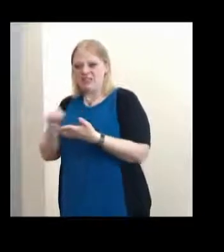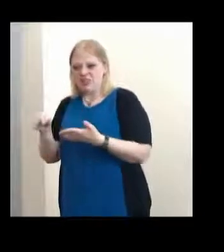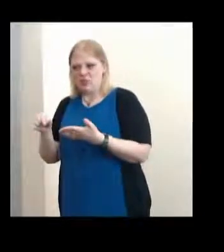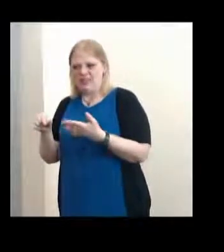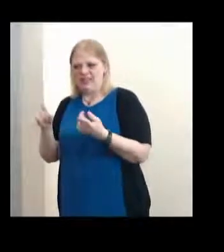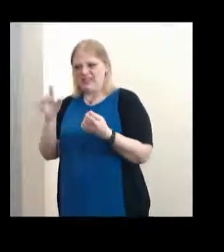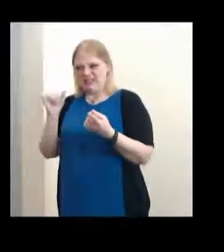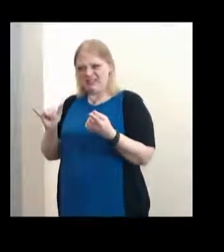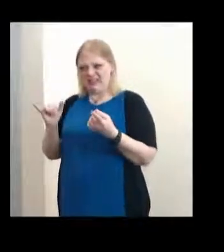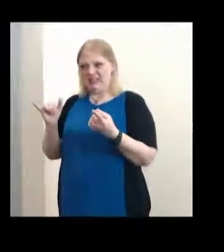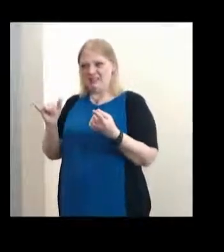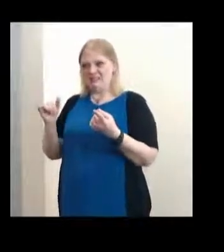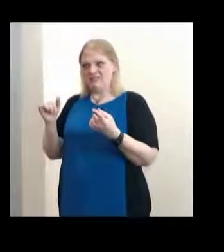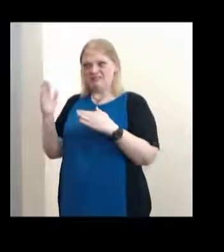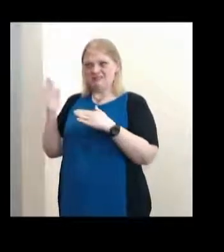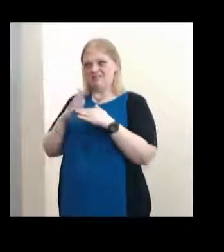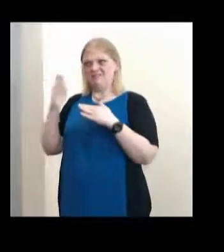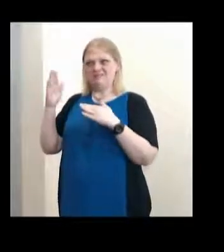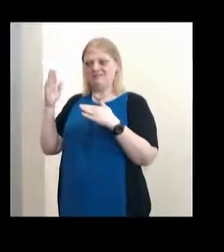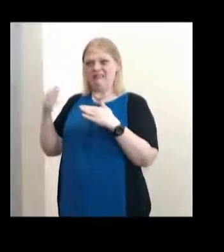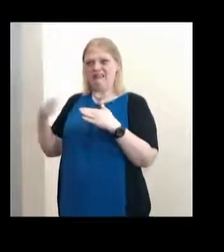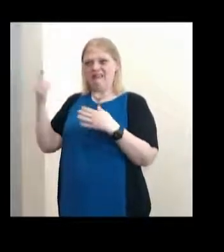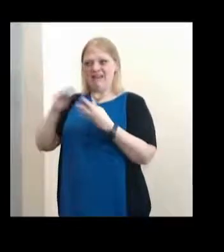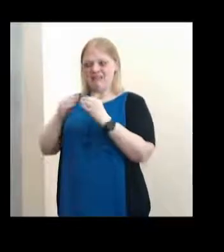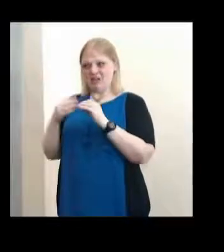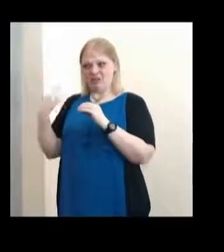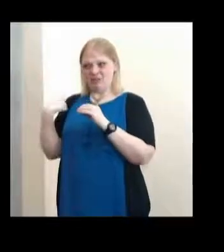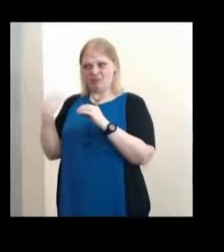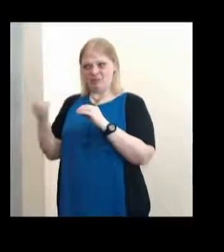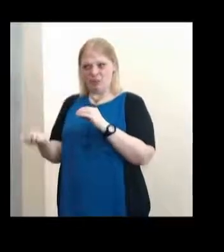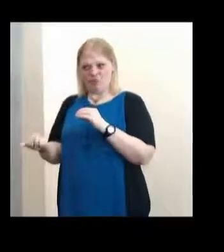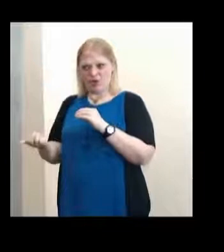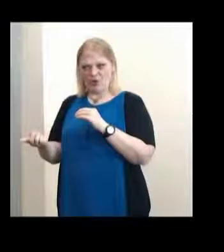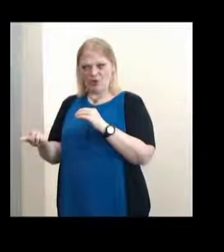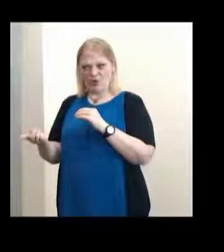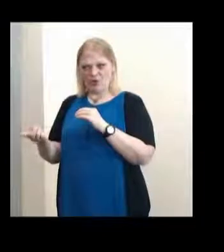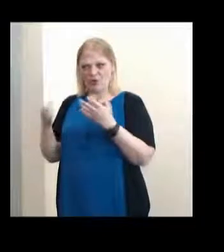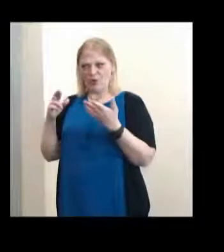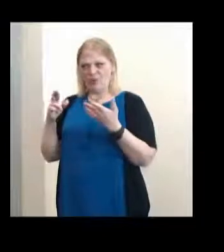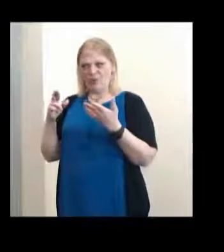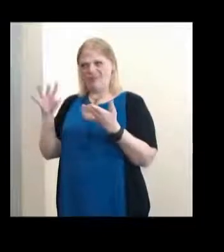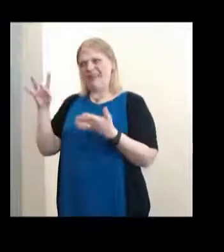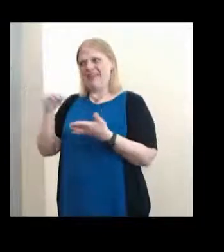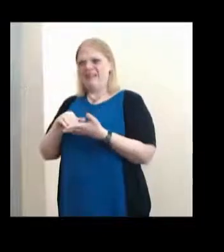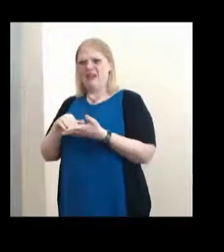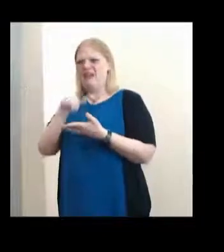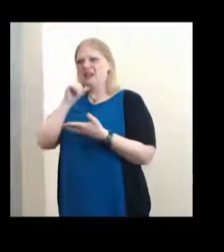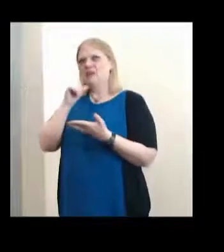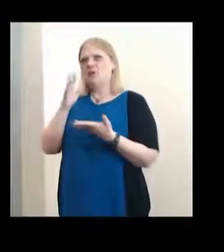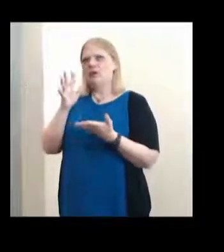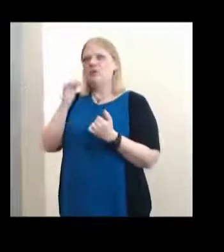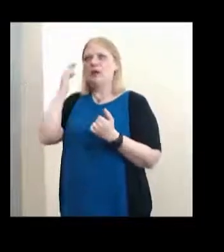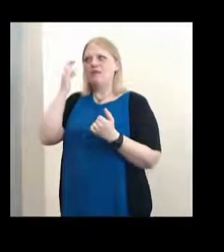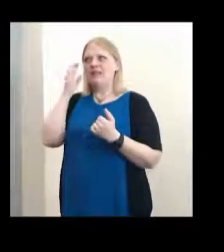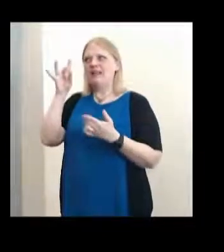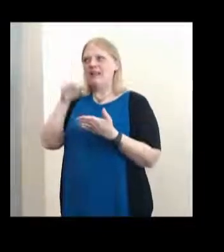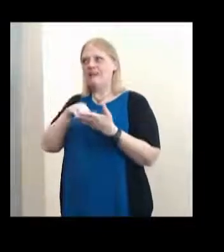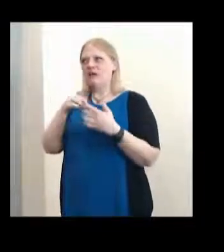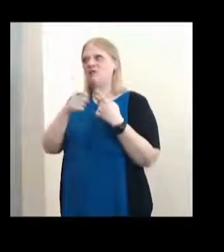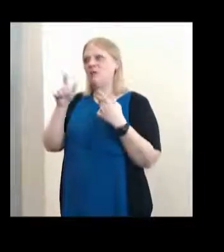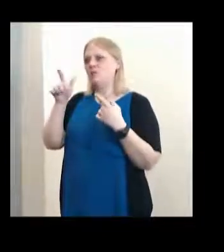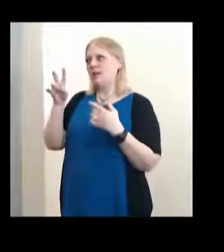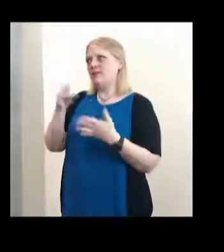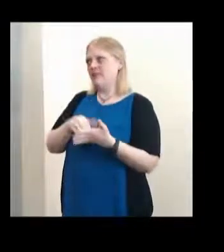that about the highest number that we've had so far, or even the 8,000? I realize 8,000 of the